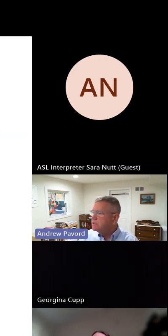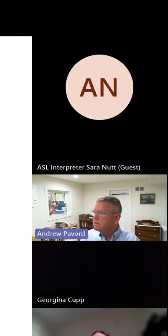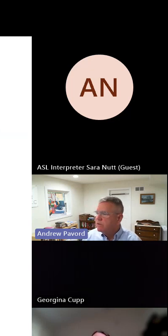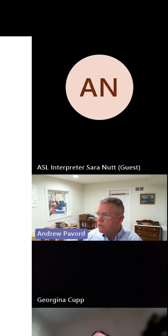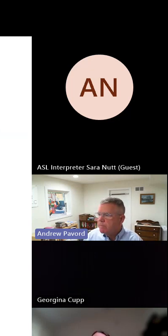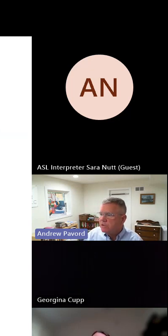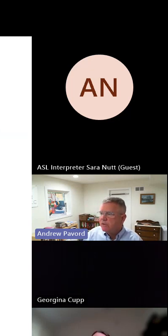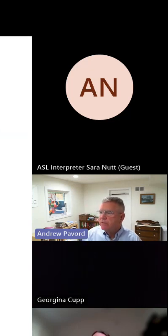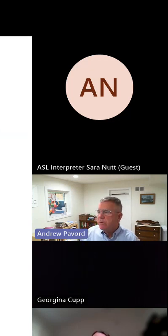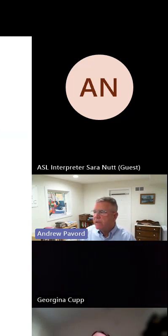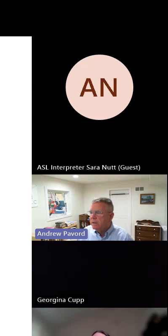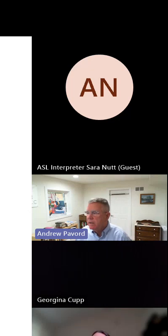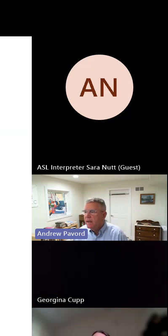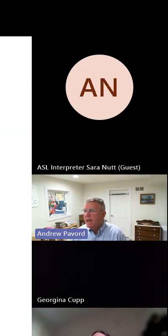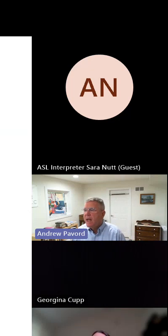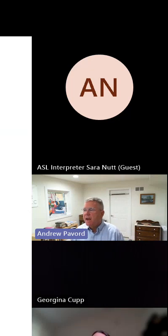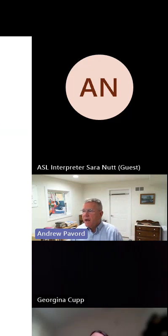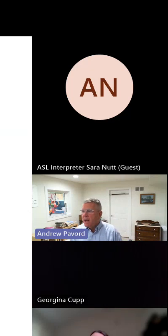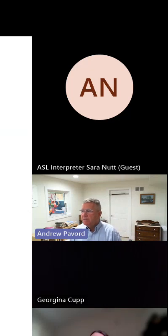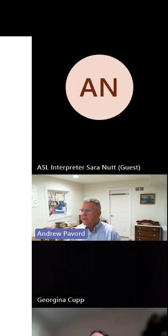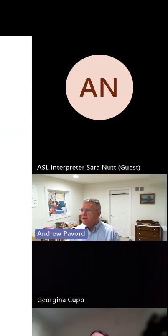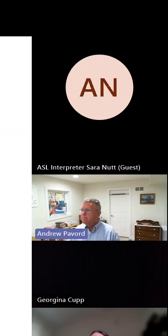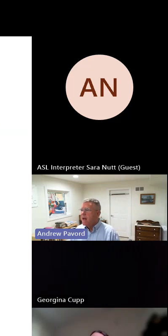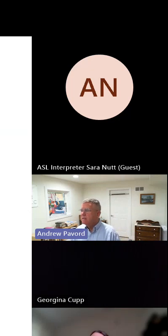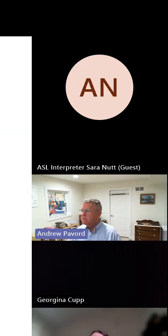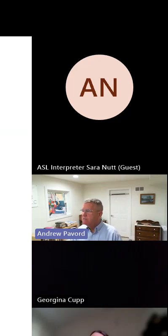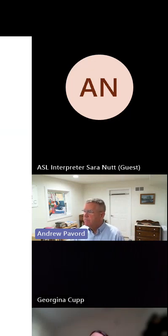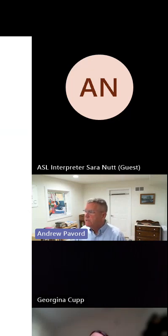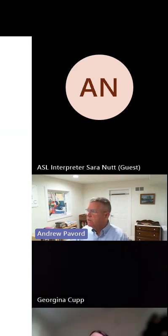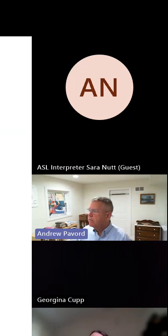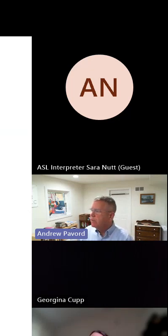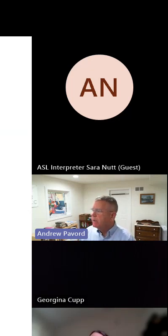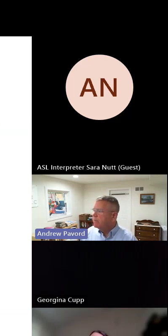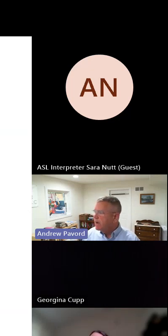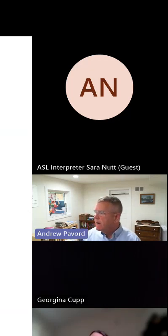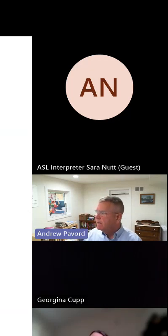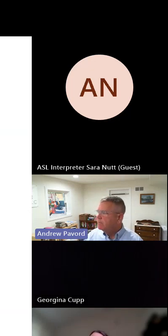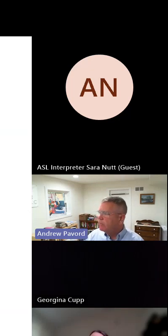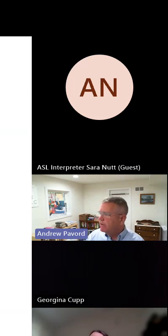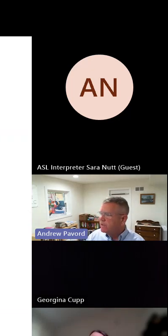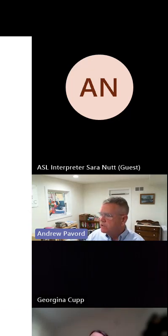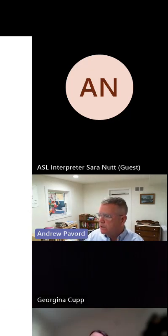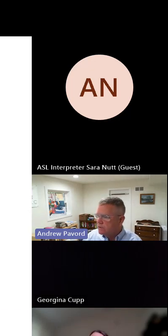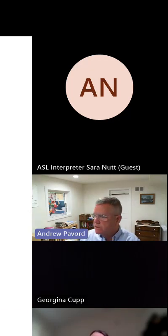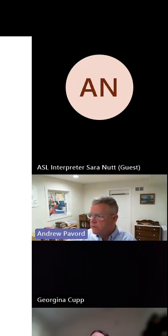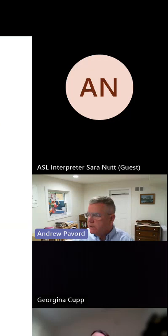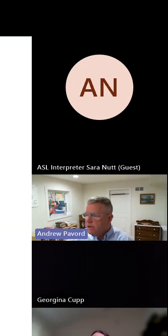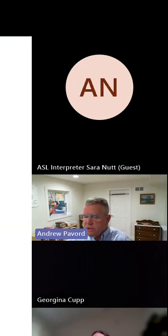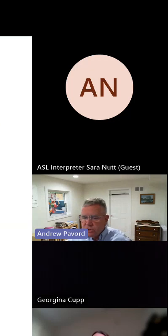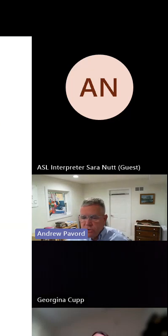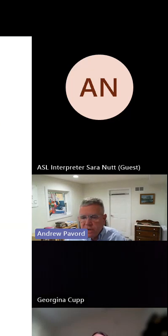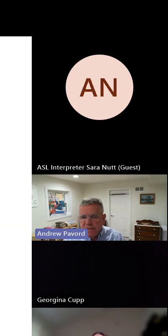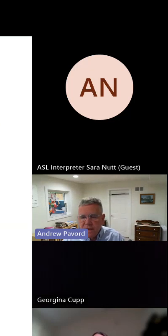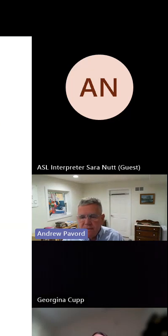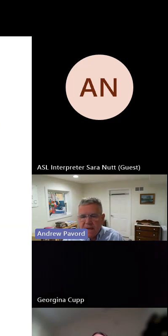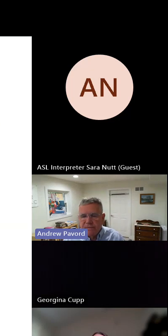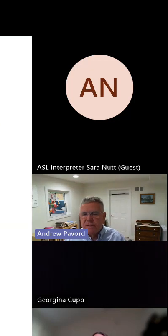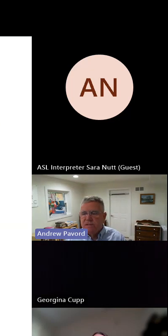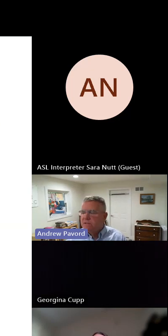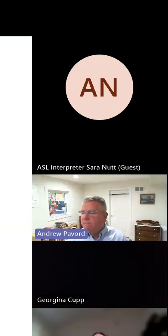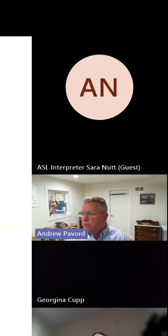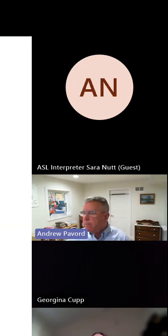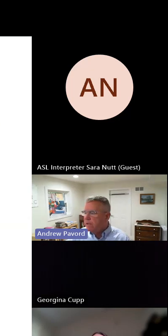resources consist of new budget authority and unobligated balances of budget authority provided in previous years. So you can